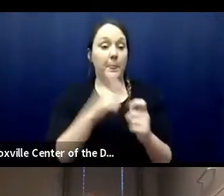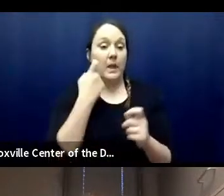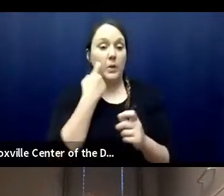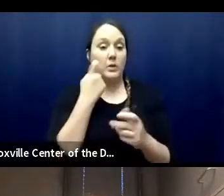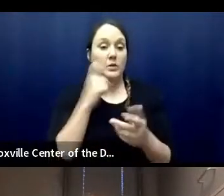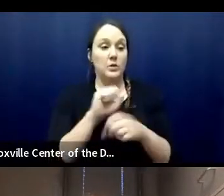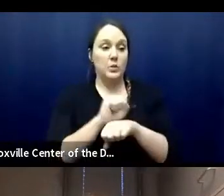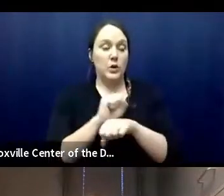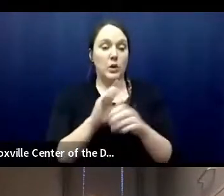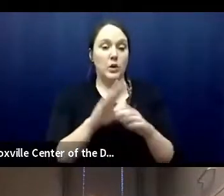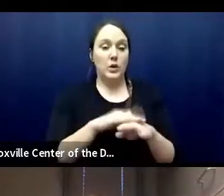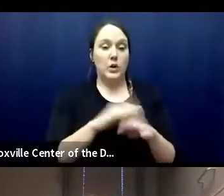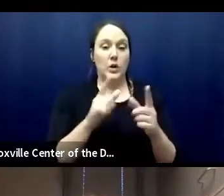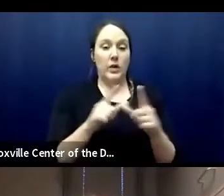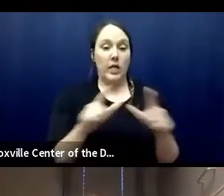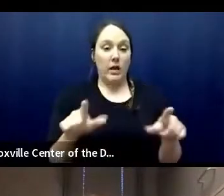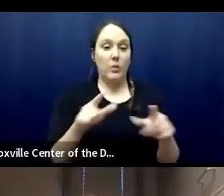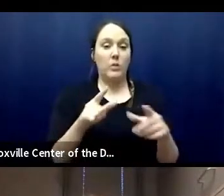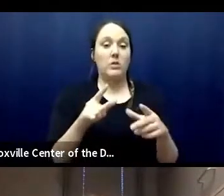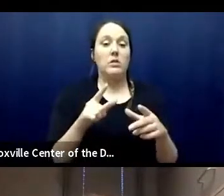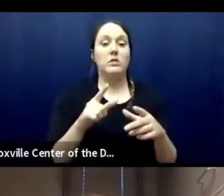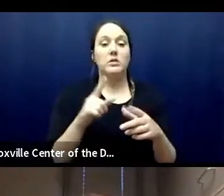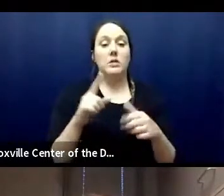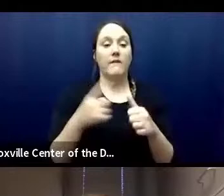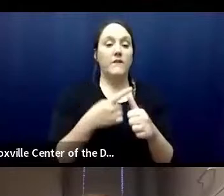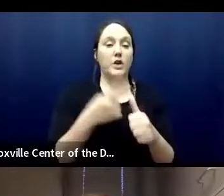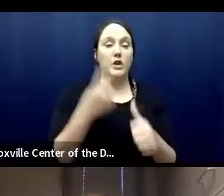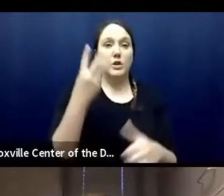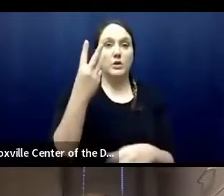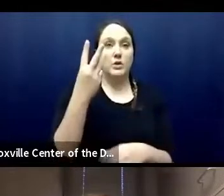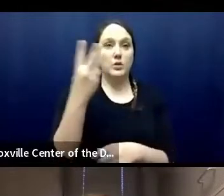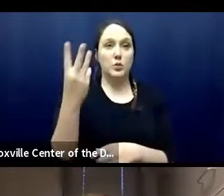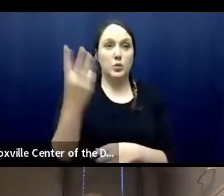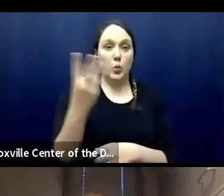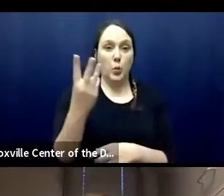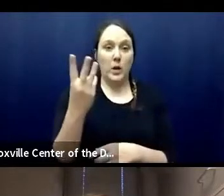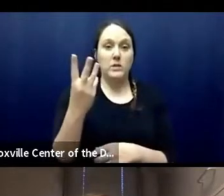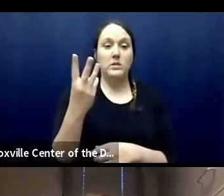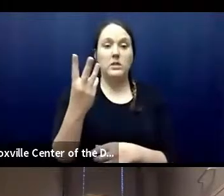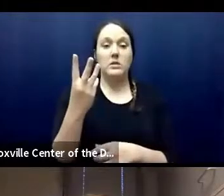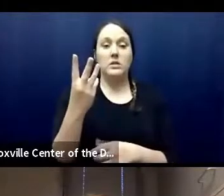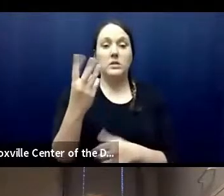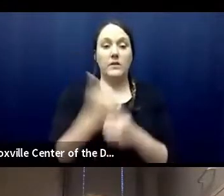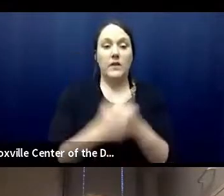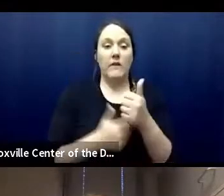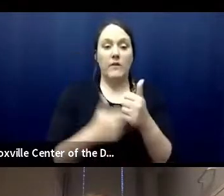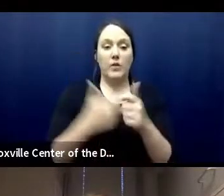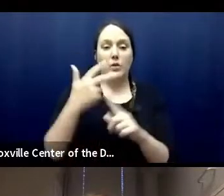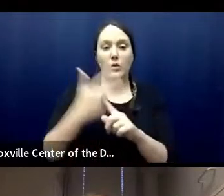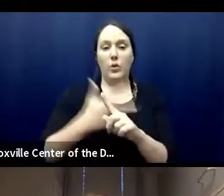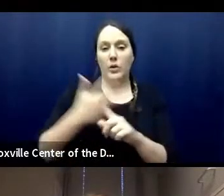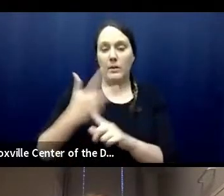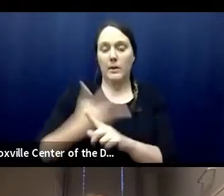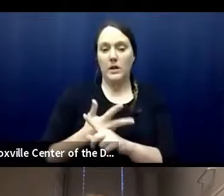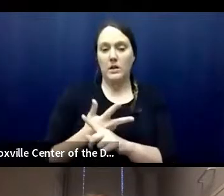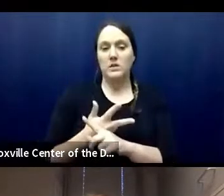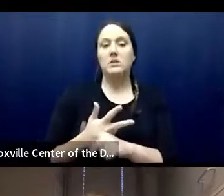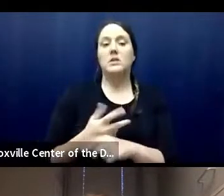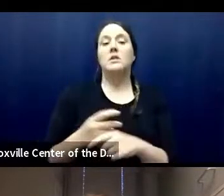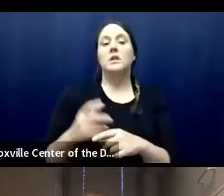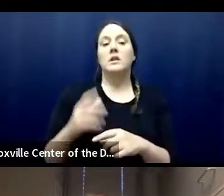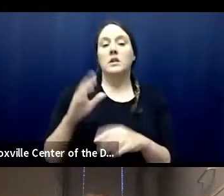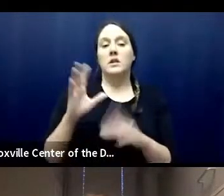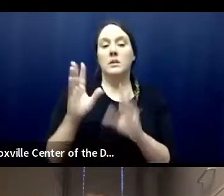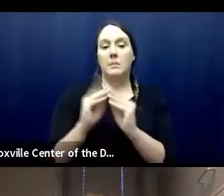on the language and considered the first Wednesday of every third month as the meeting